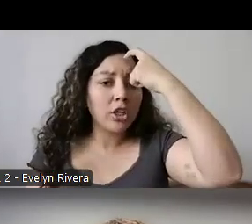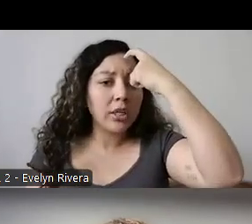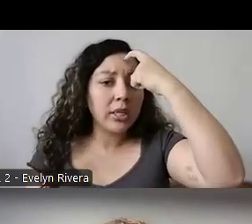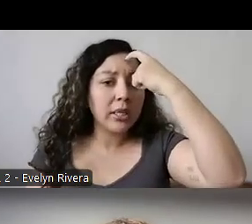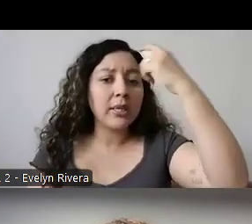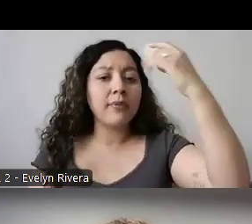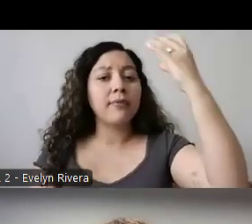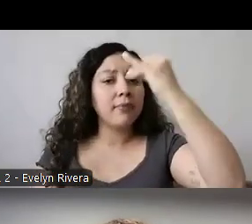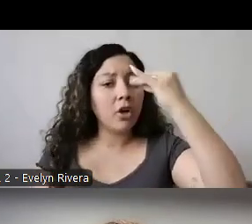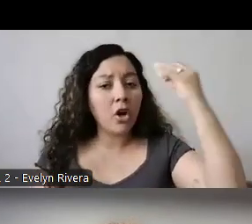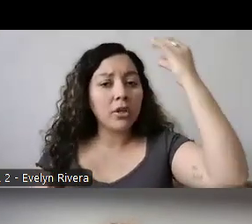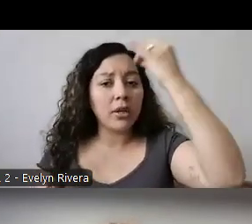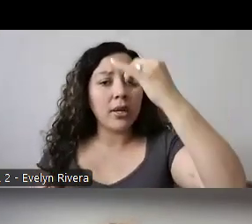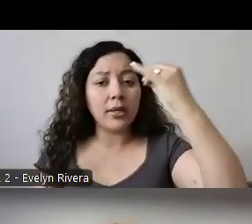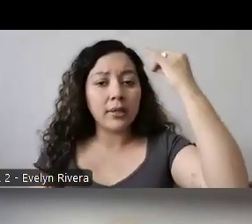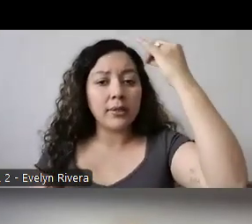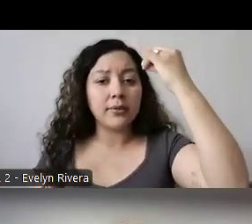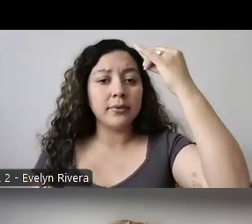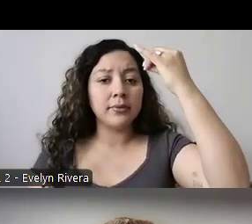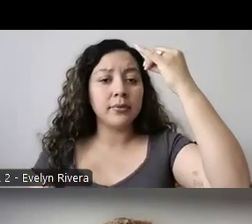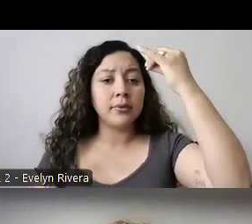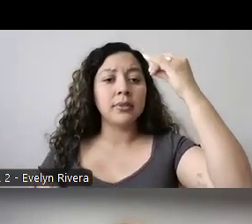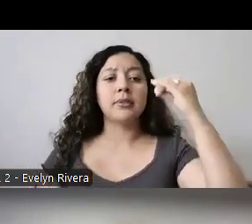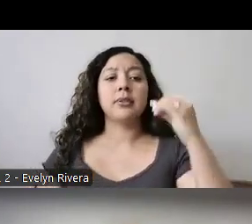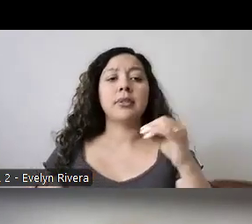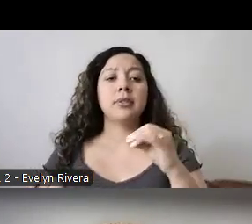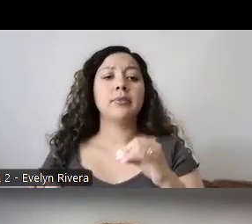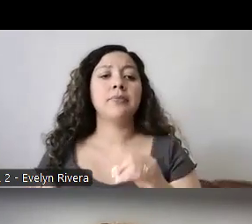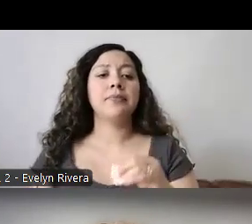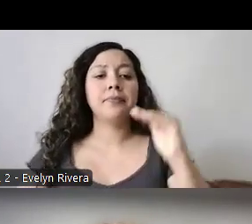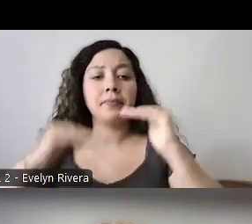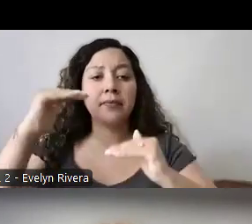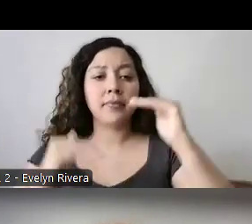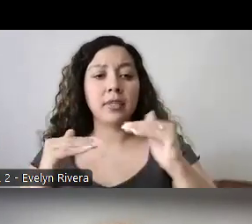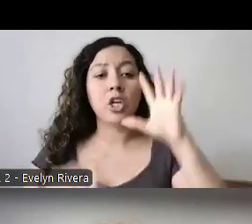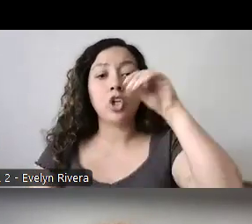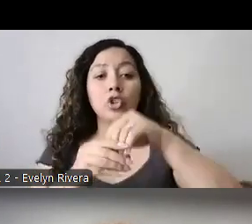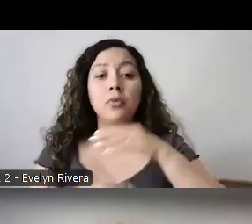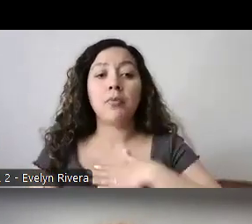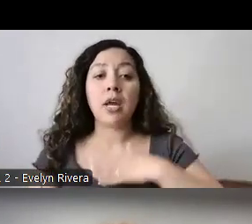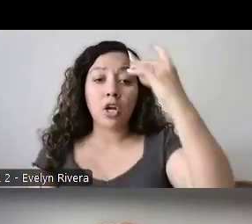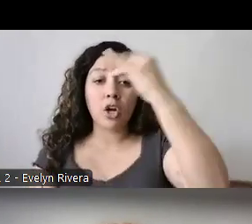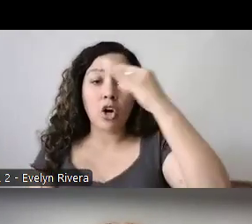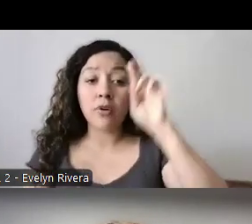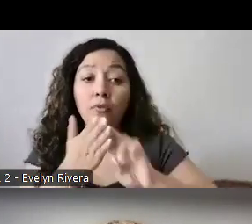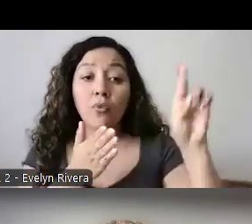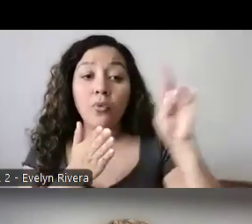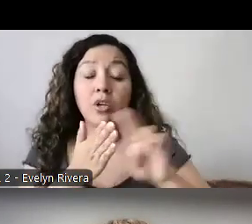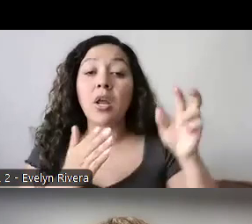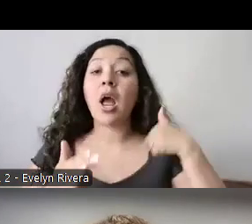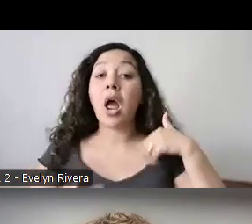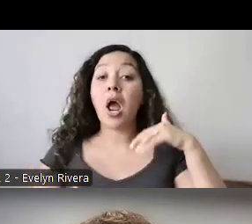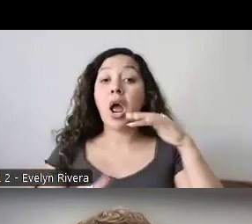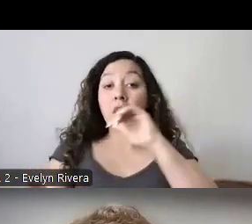And in terms of the next slide, and in terms of the mode of my research, I collaborate with